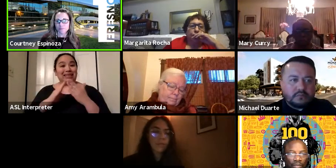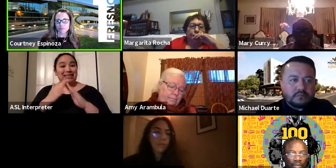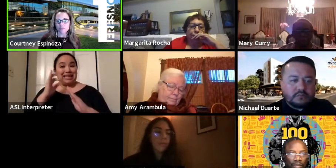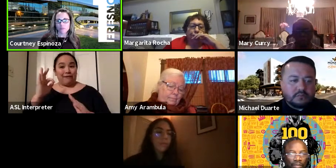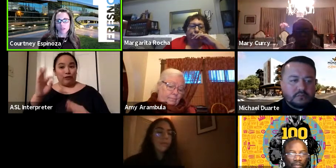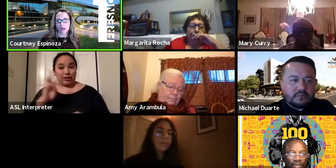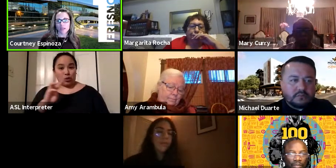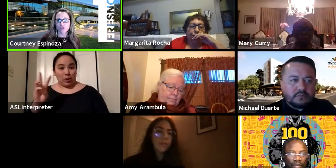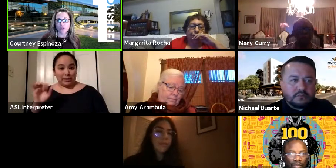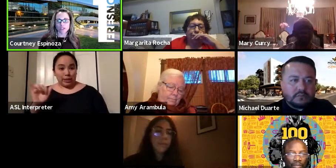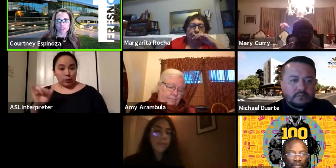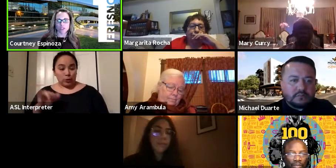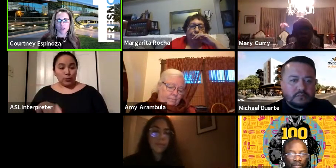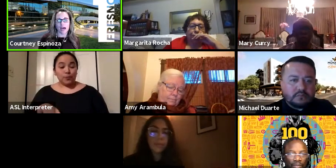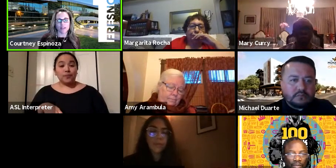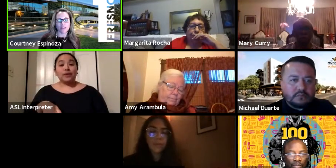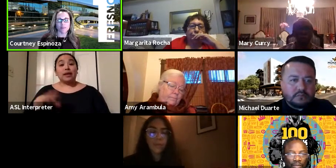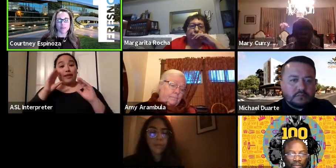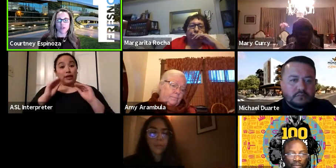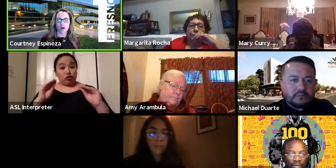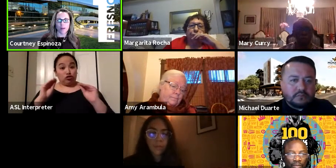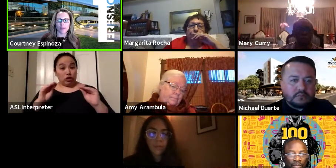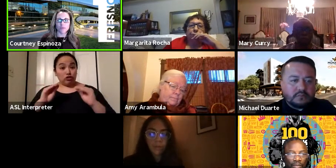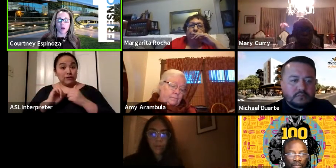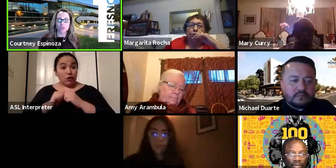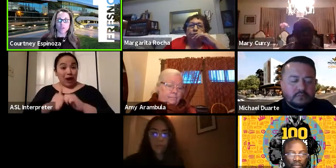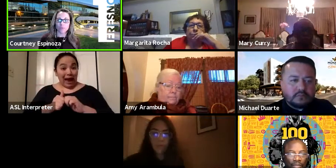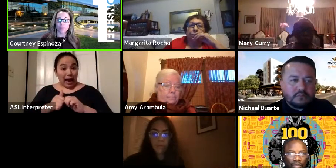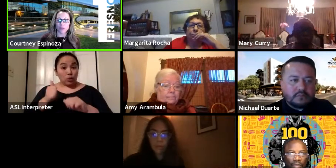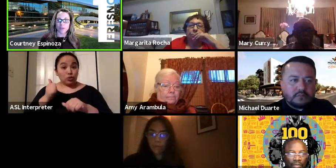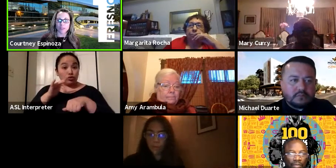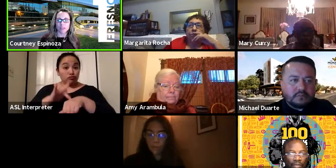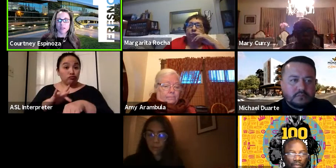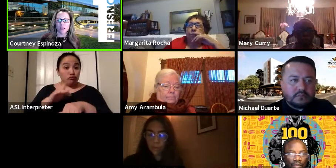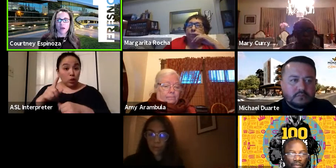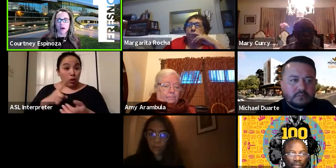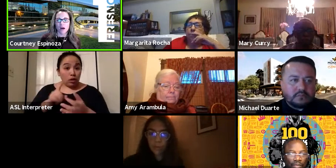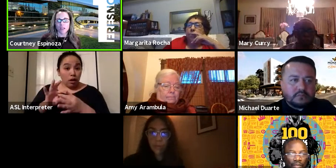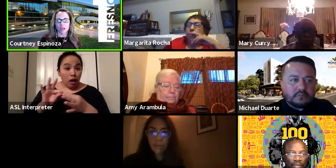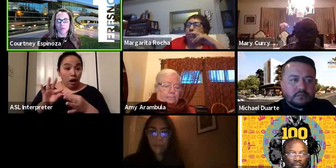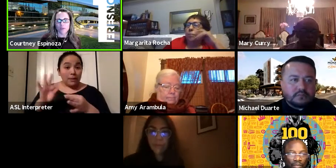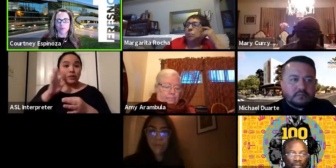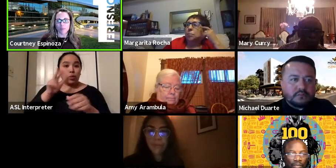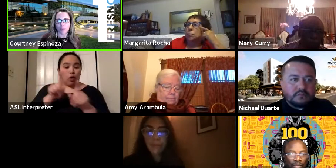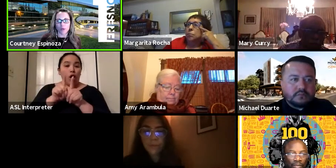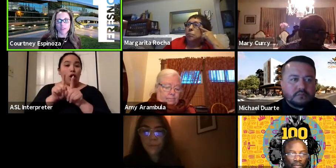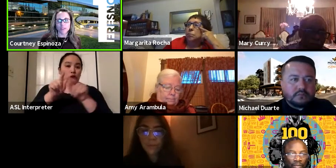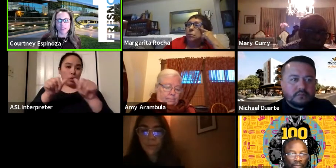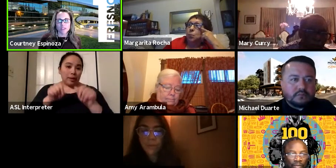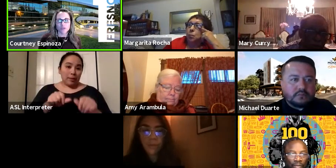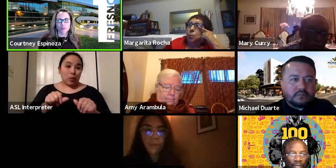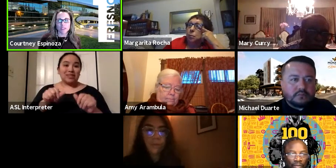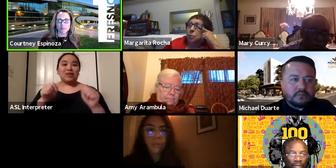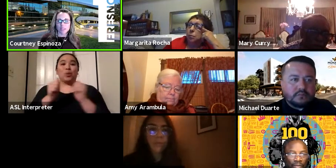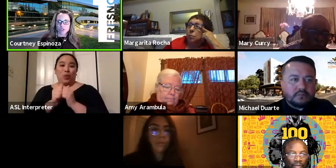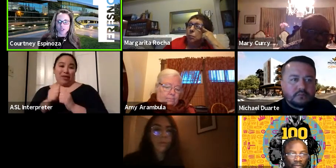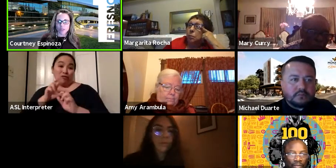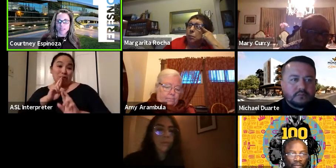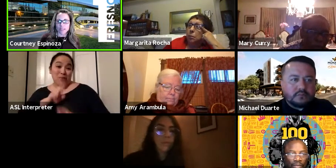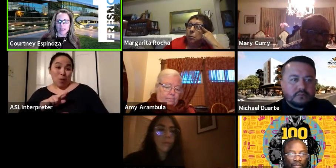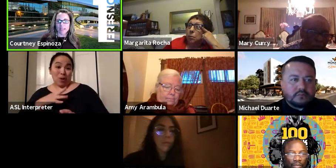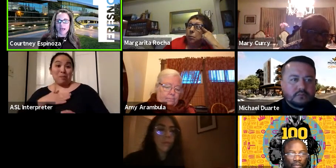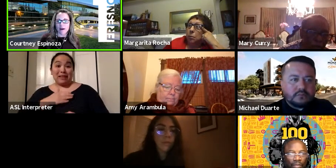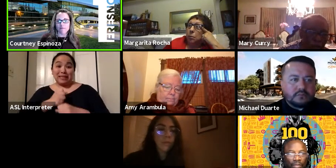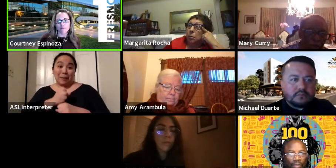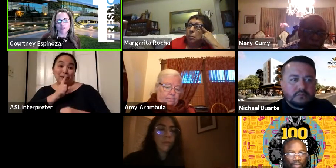Instructions on how to submit your comments will also be posted along with the report. So please make sure you